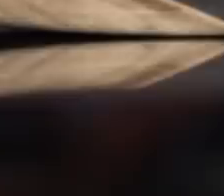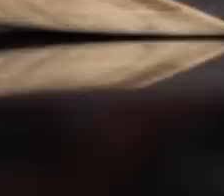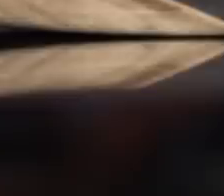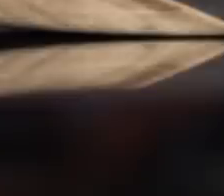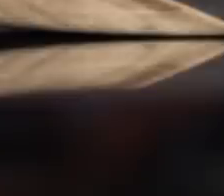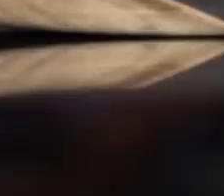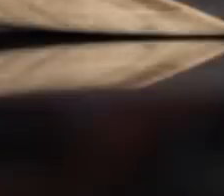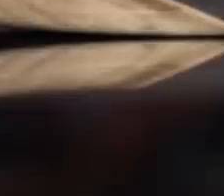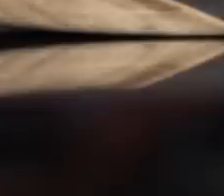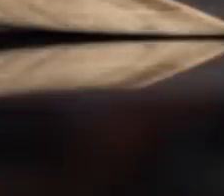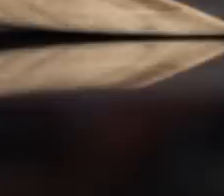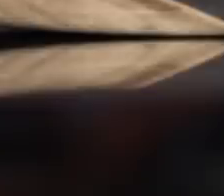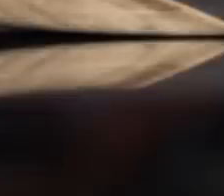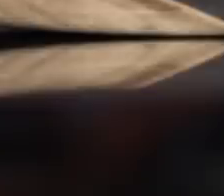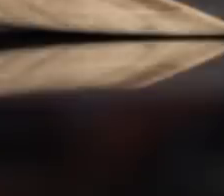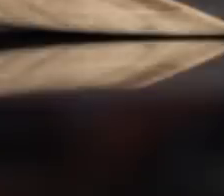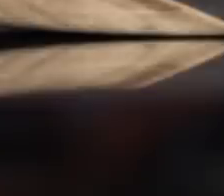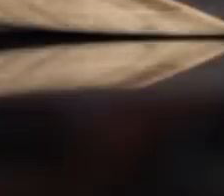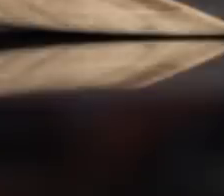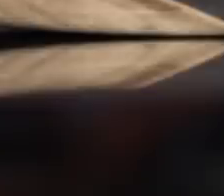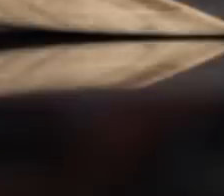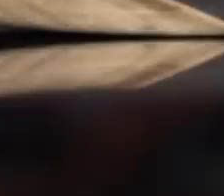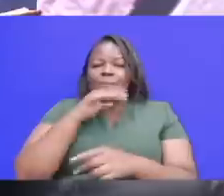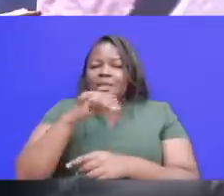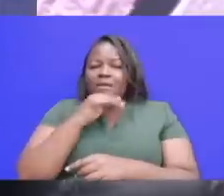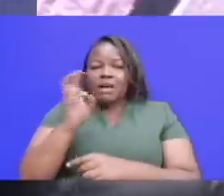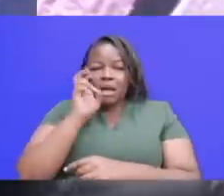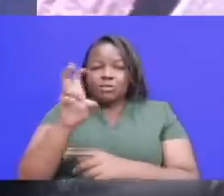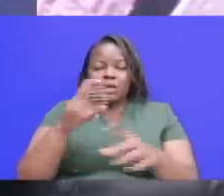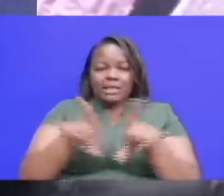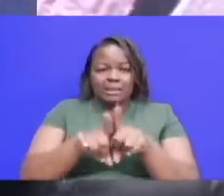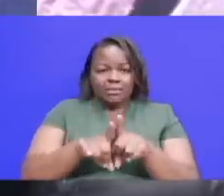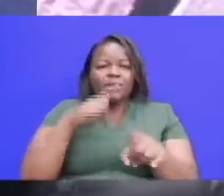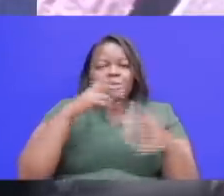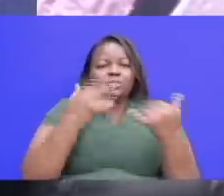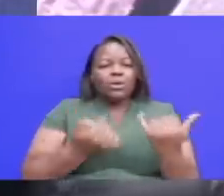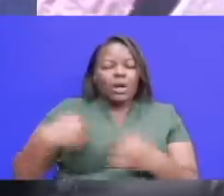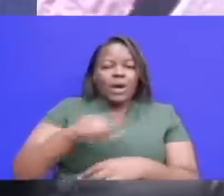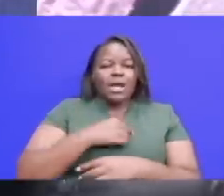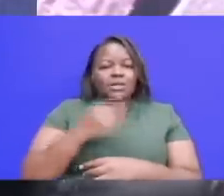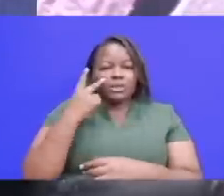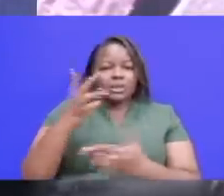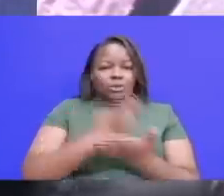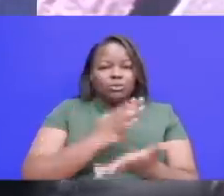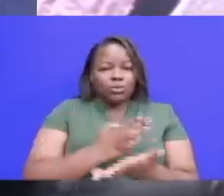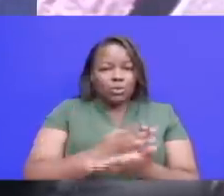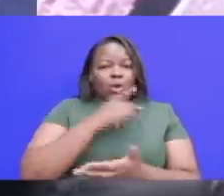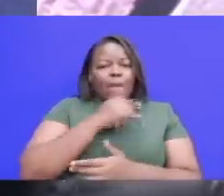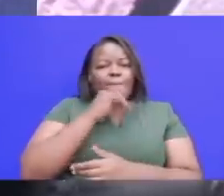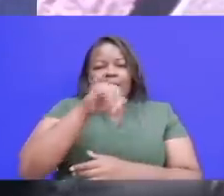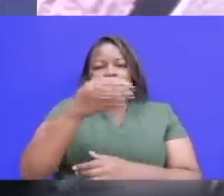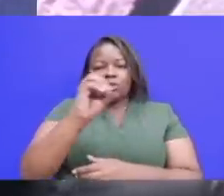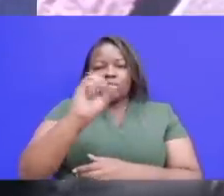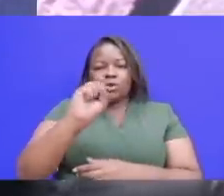Verse 11, and his brethren envied him, but his father observed the saying. So we realize that he dreams. Mm. It is like the